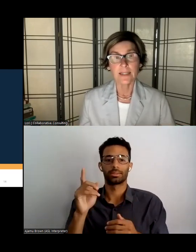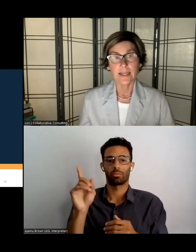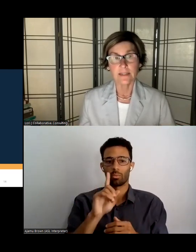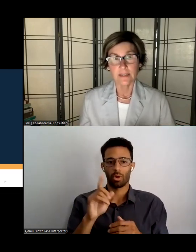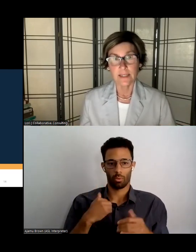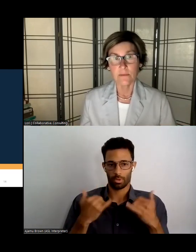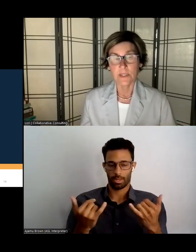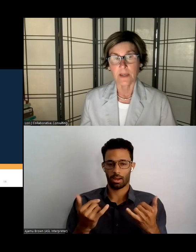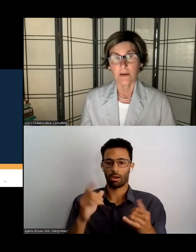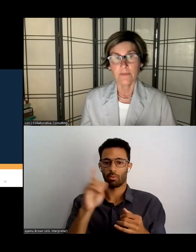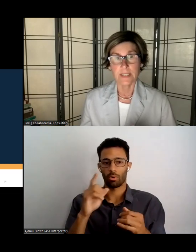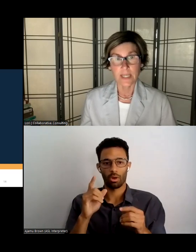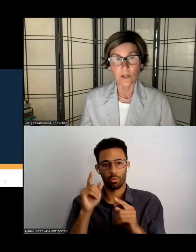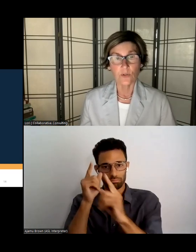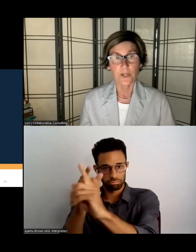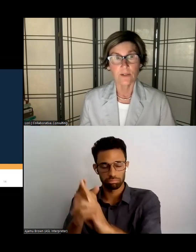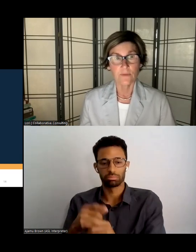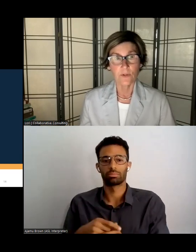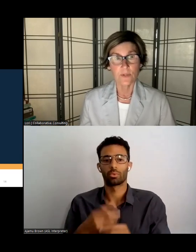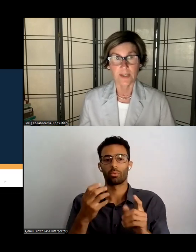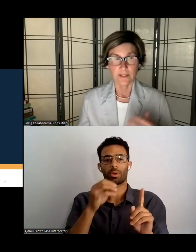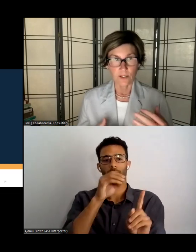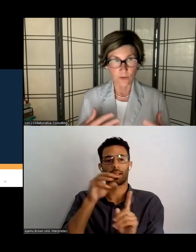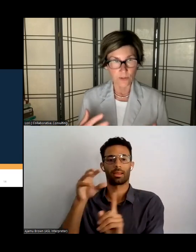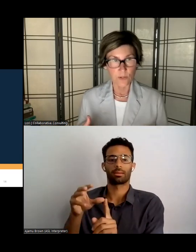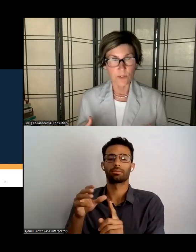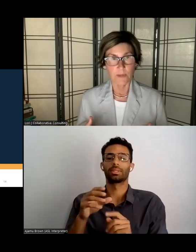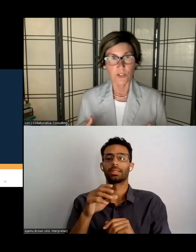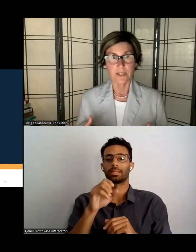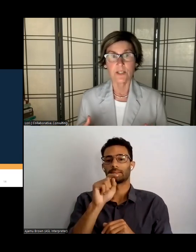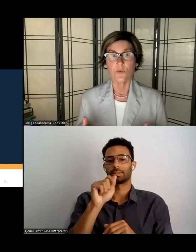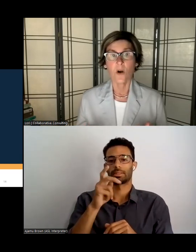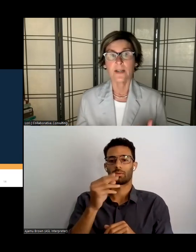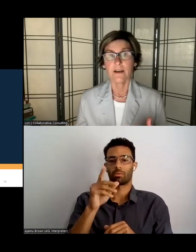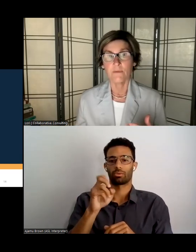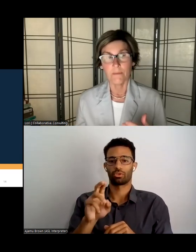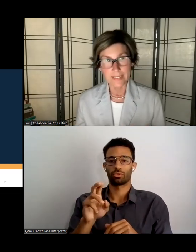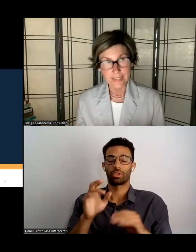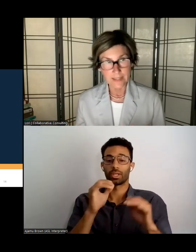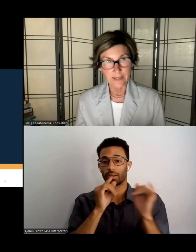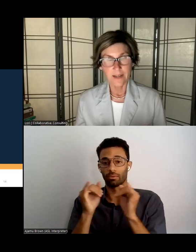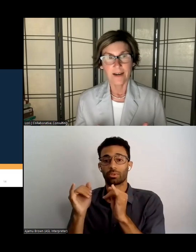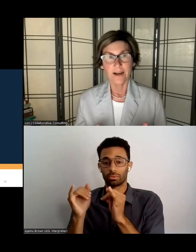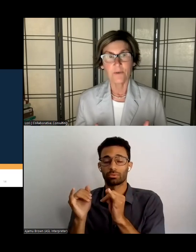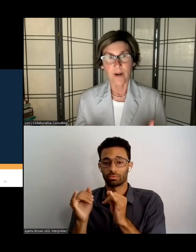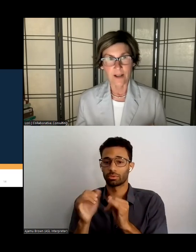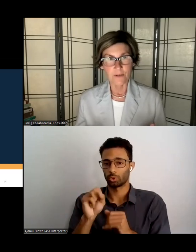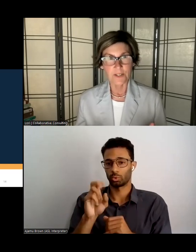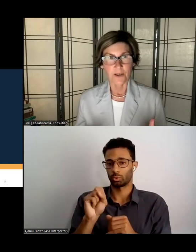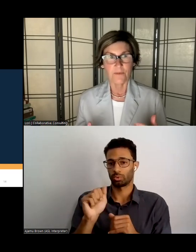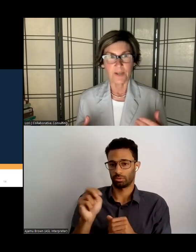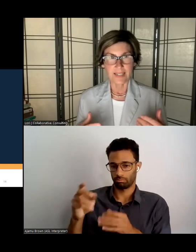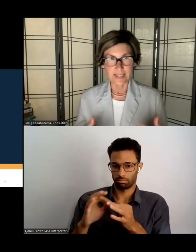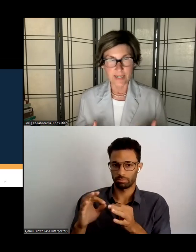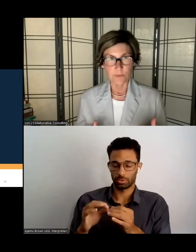to highlight the themes of the stakeholder interviews. I think you heard Susan mention this is one of many